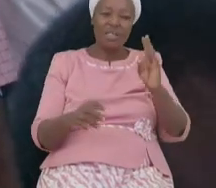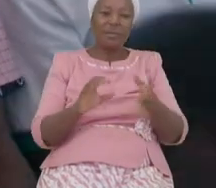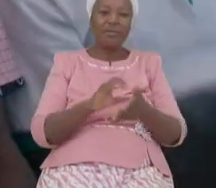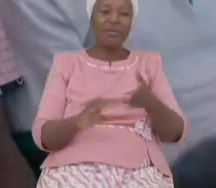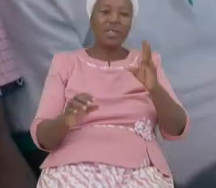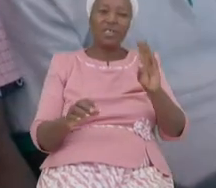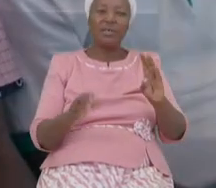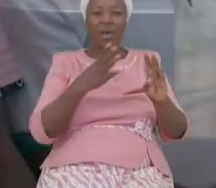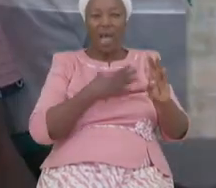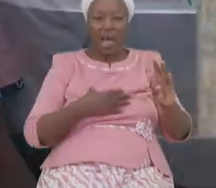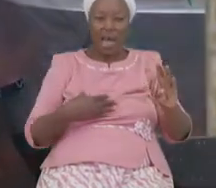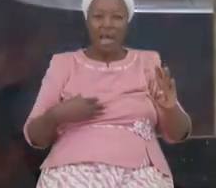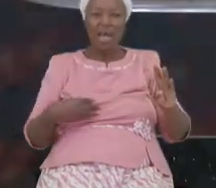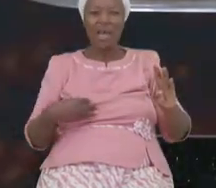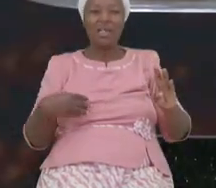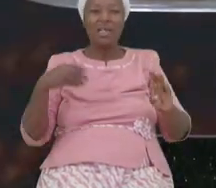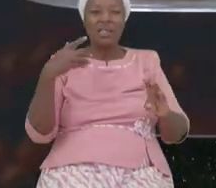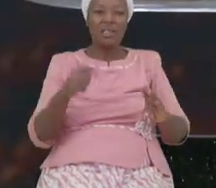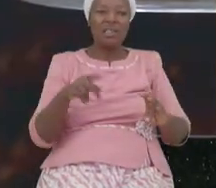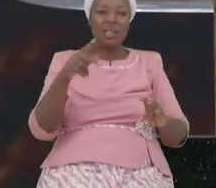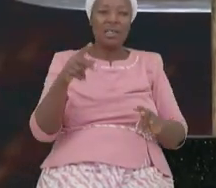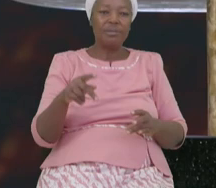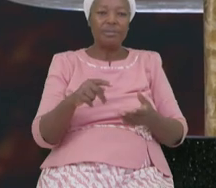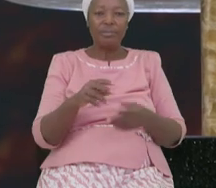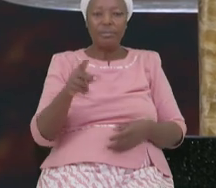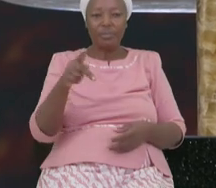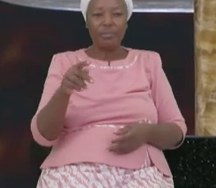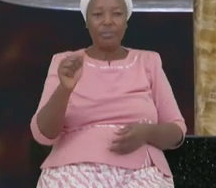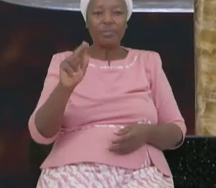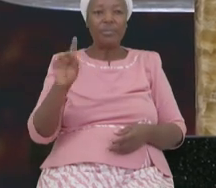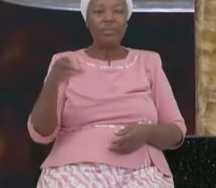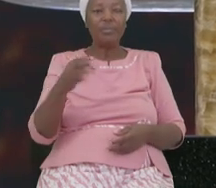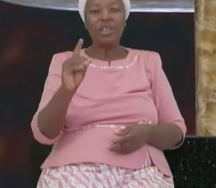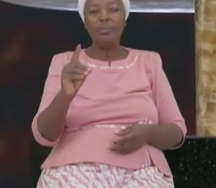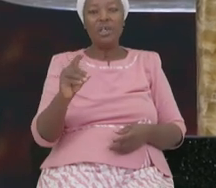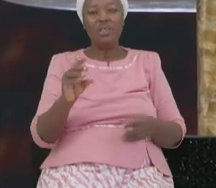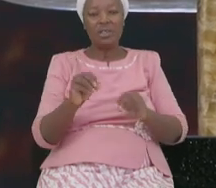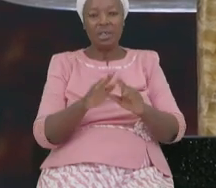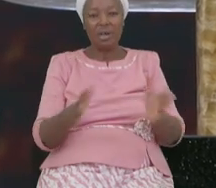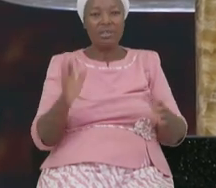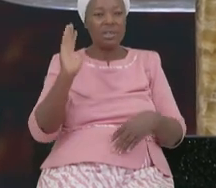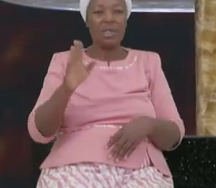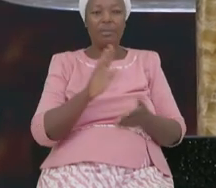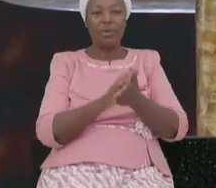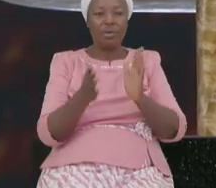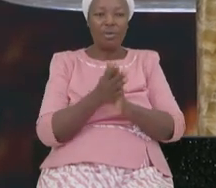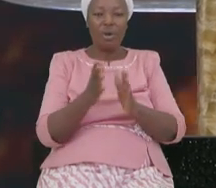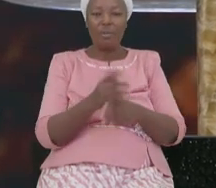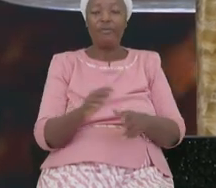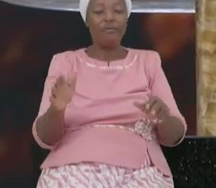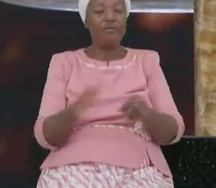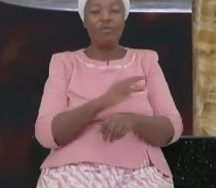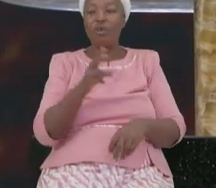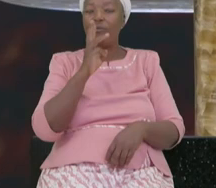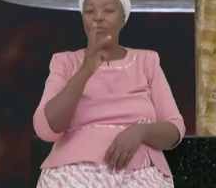7, and the parched ground shall become a pool, and the thirsty